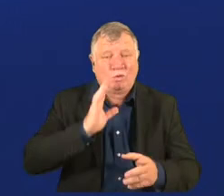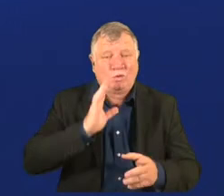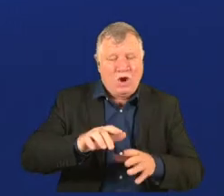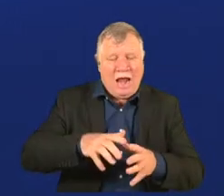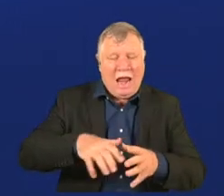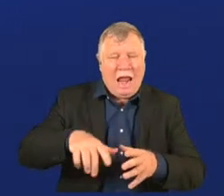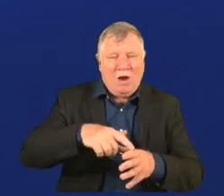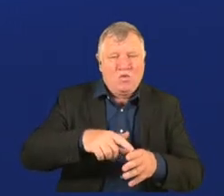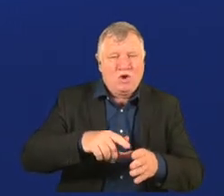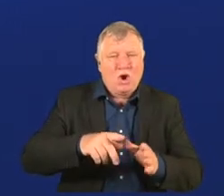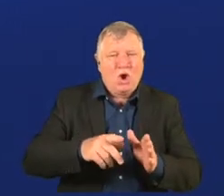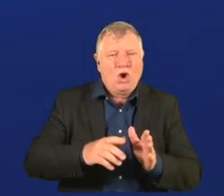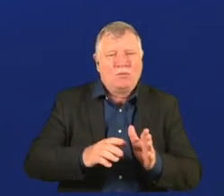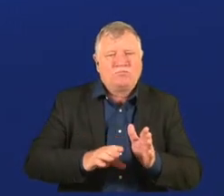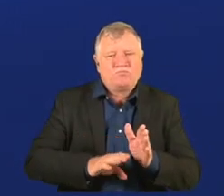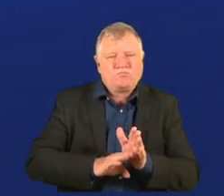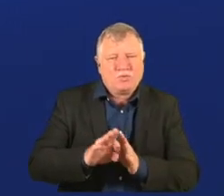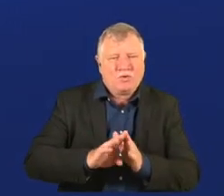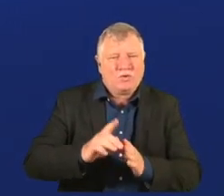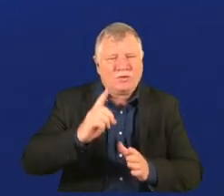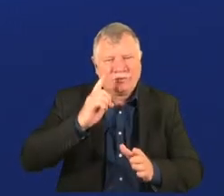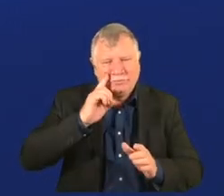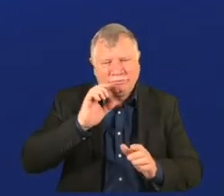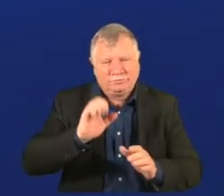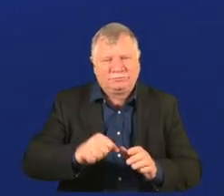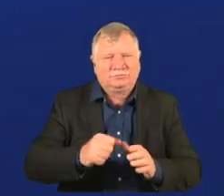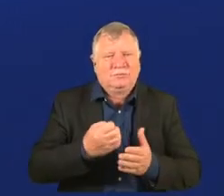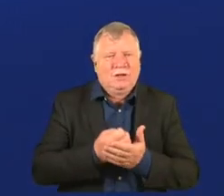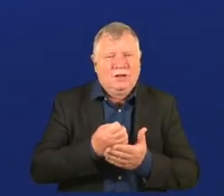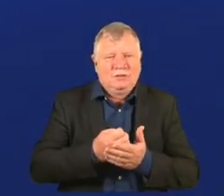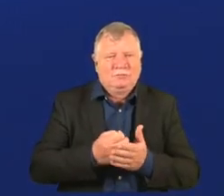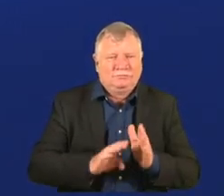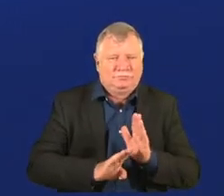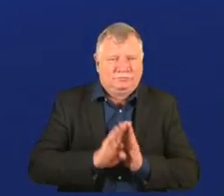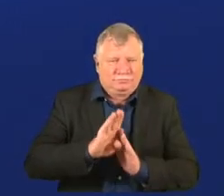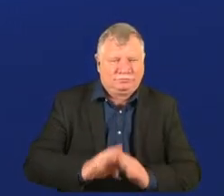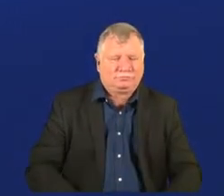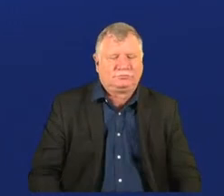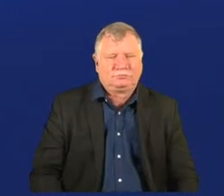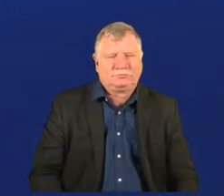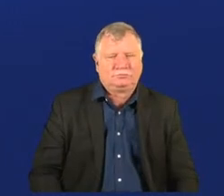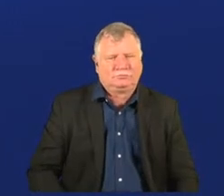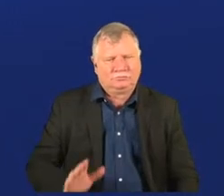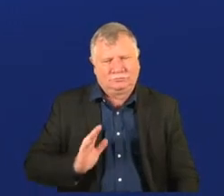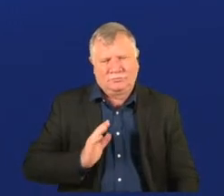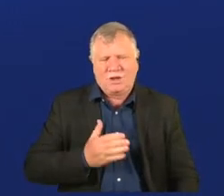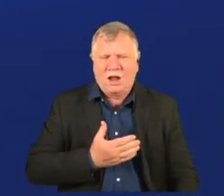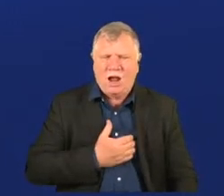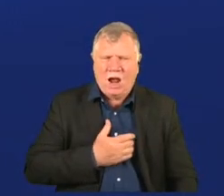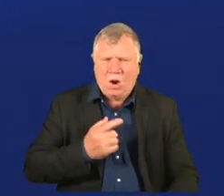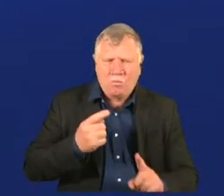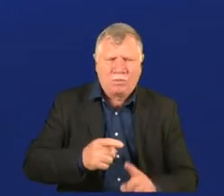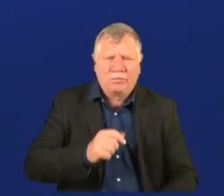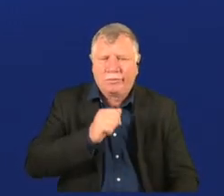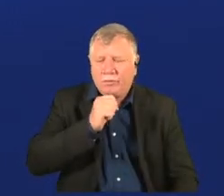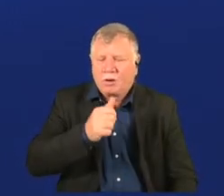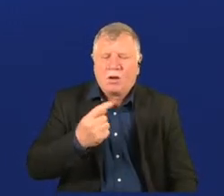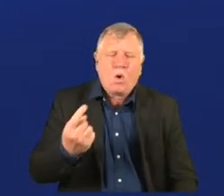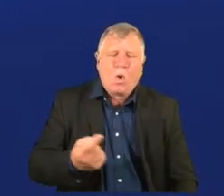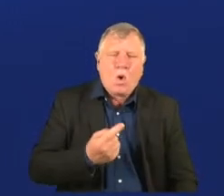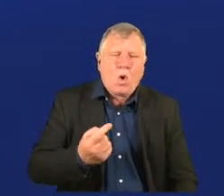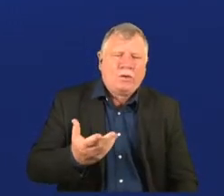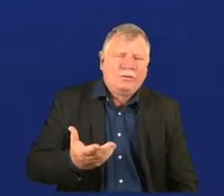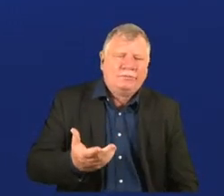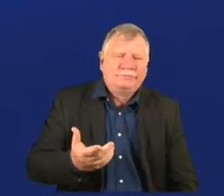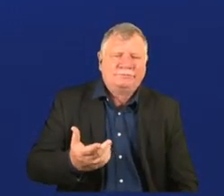productivity and ability to track economic development. Our approach was very principled. We did not simply do what